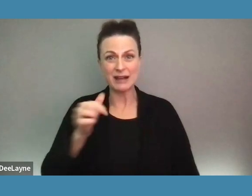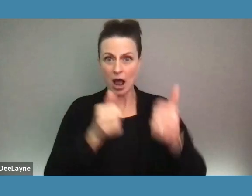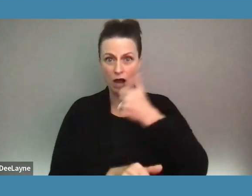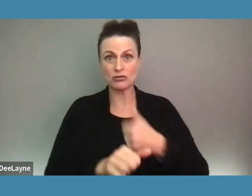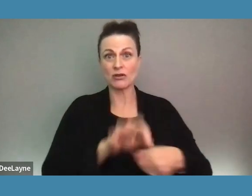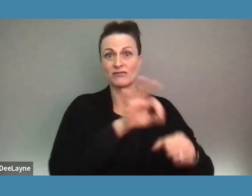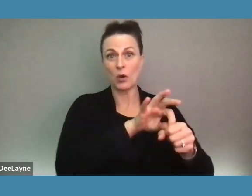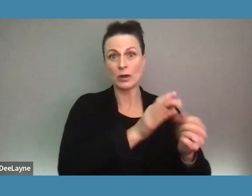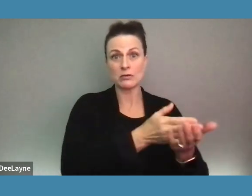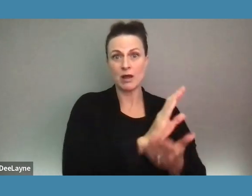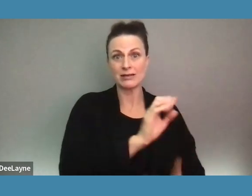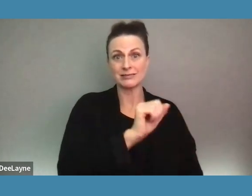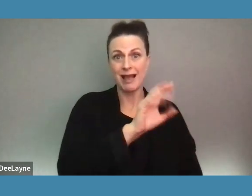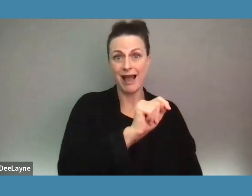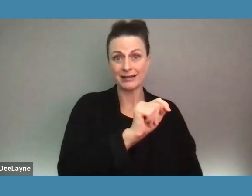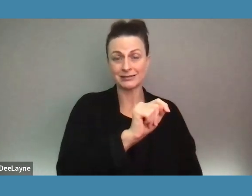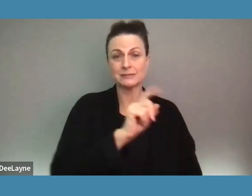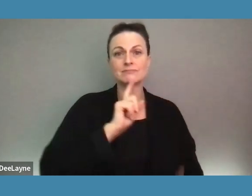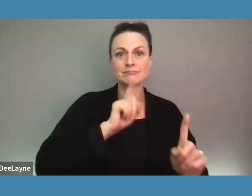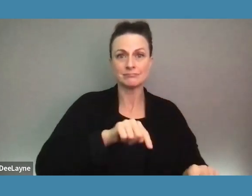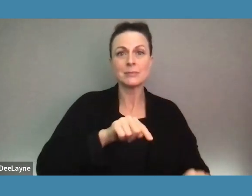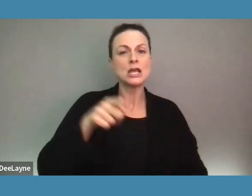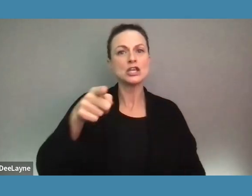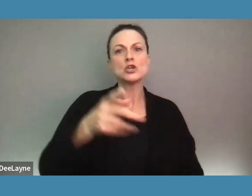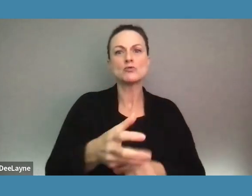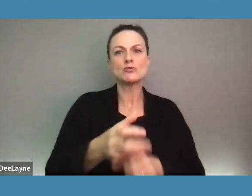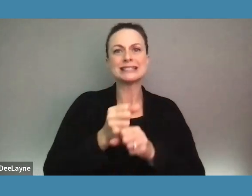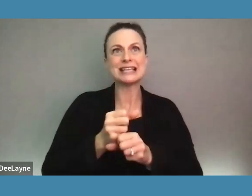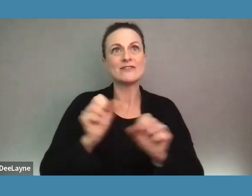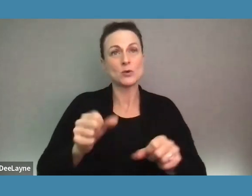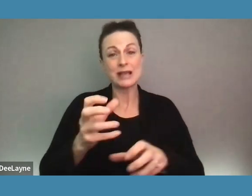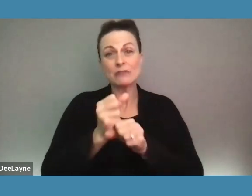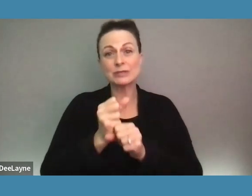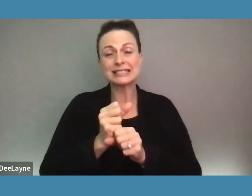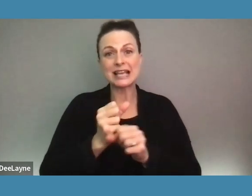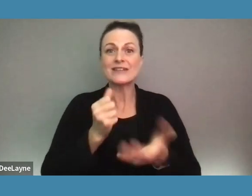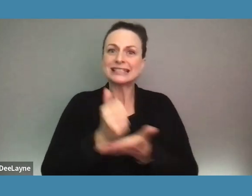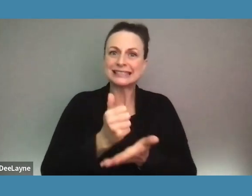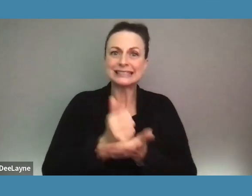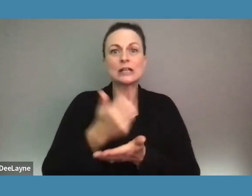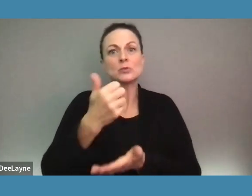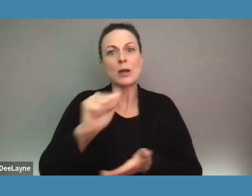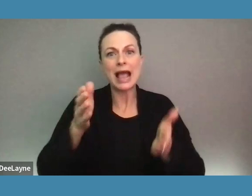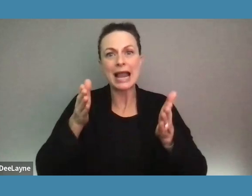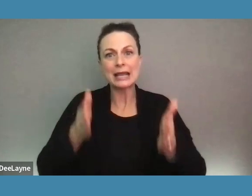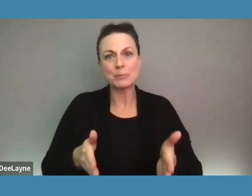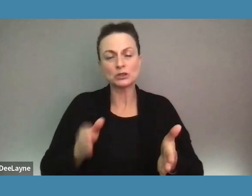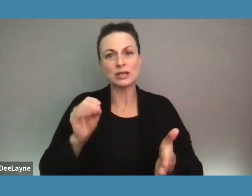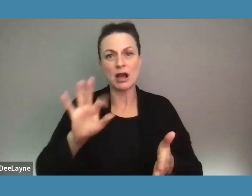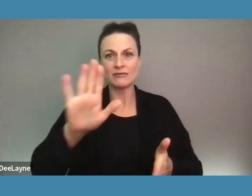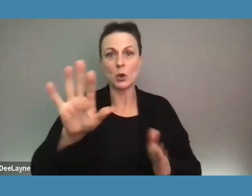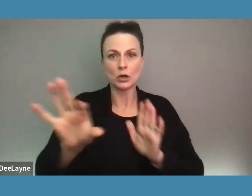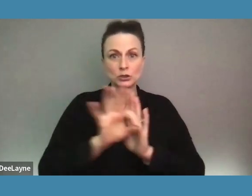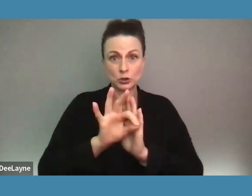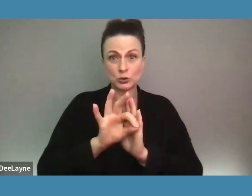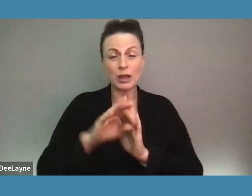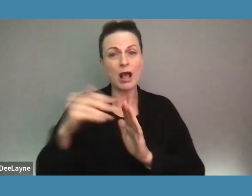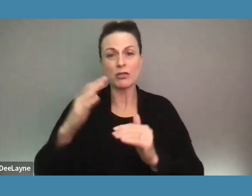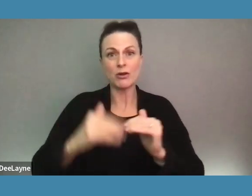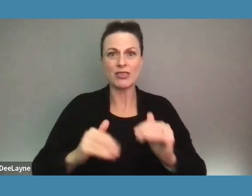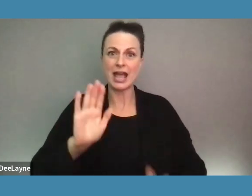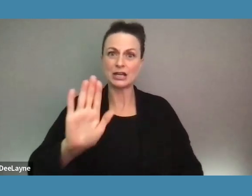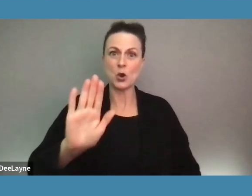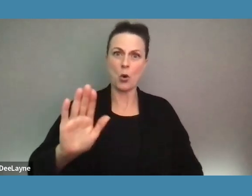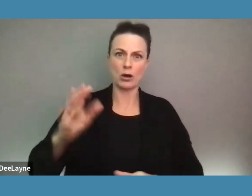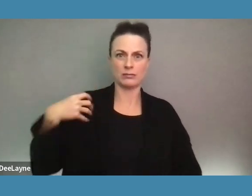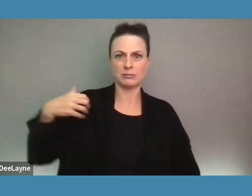Act mandates that you can receive assistance from any person of your own choosing other than your employer